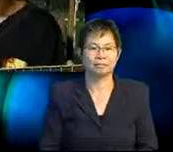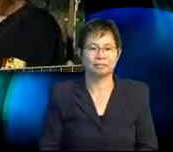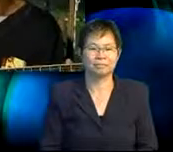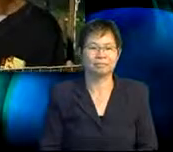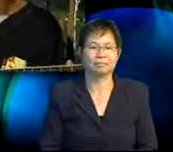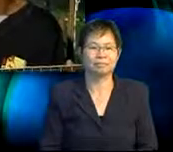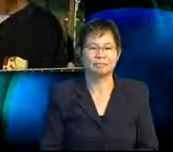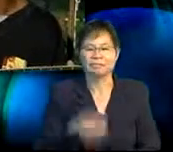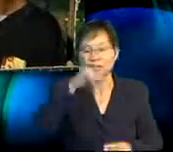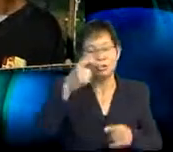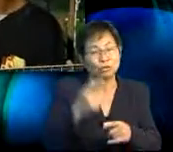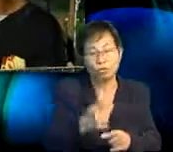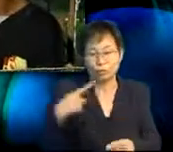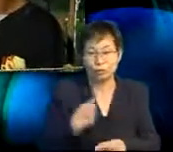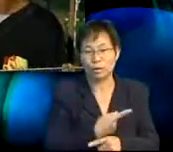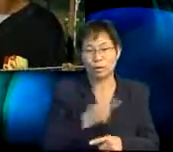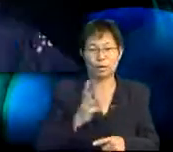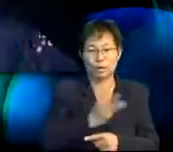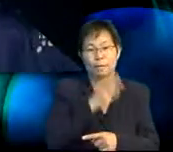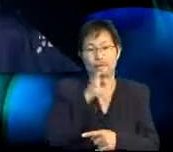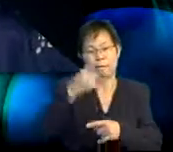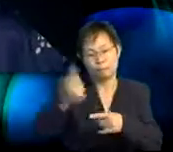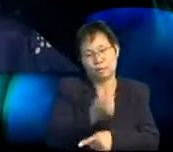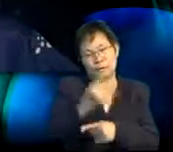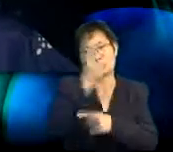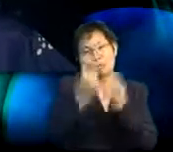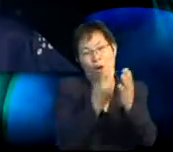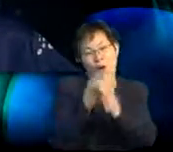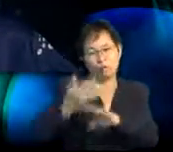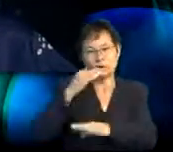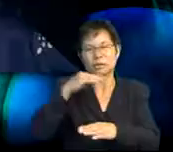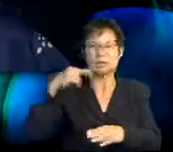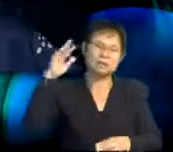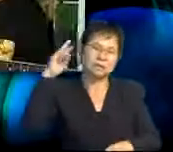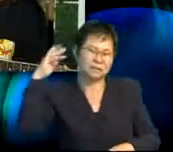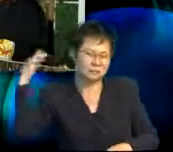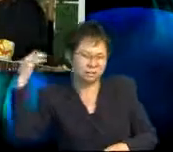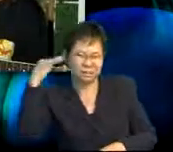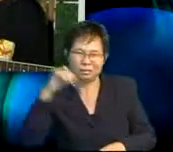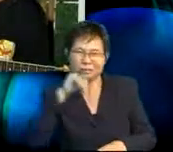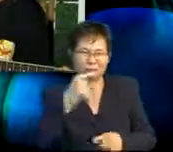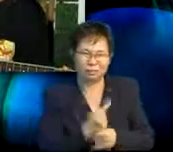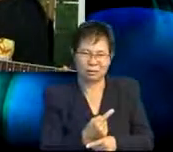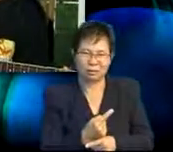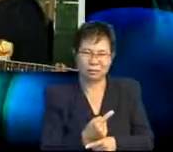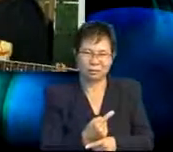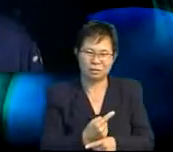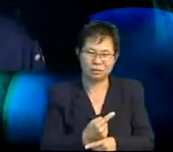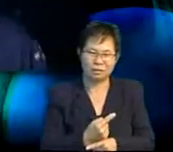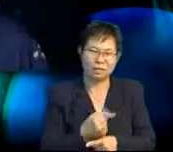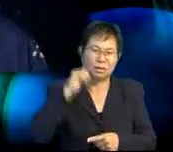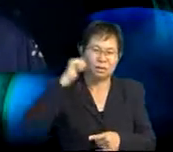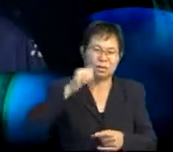We've been practicing since 2 hours ago and it still does not sound right. I guess we just gotta keep on practicing until it's perfect. Yeah, and the auditions will be held